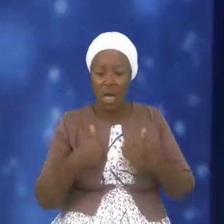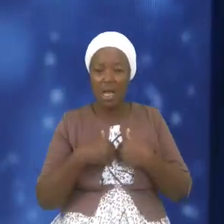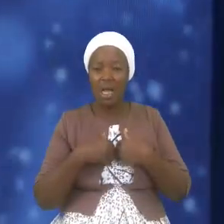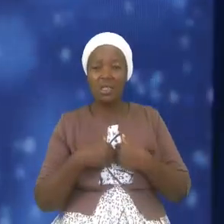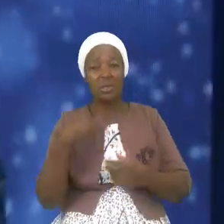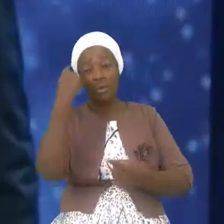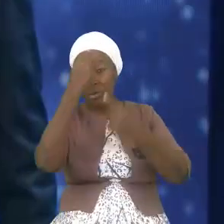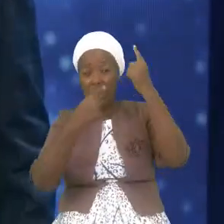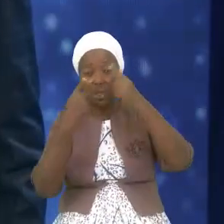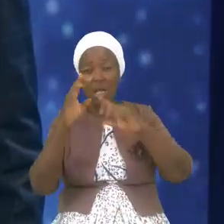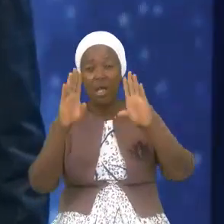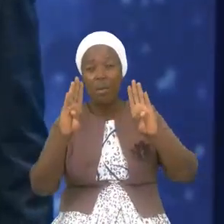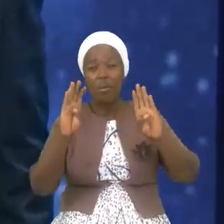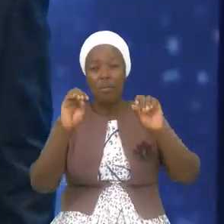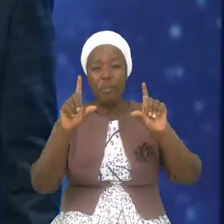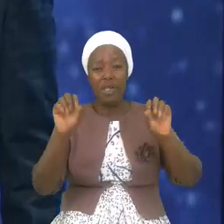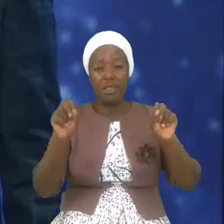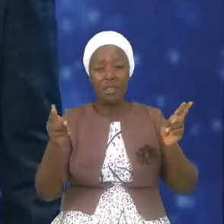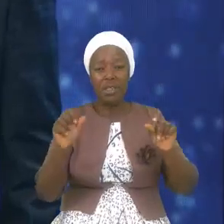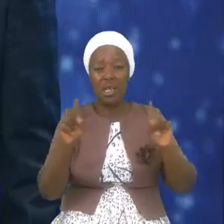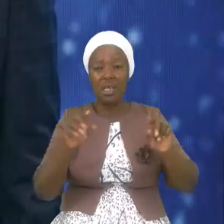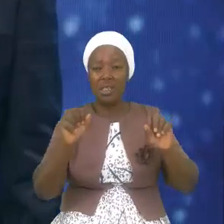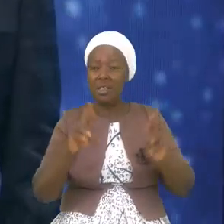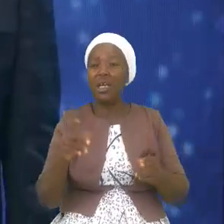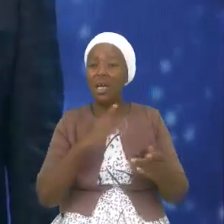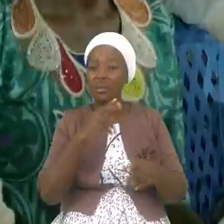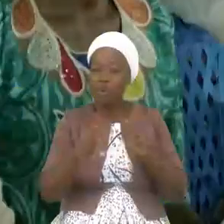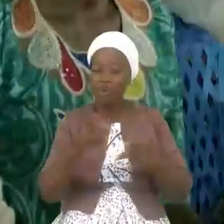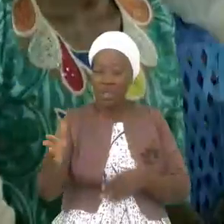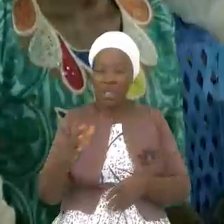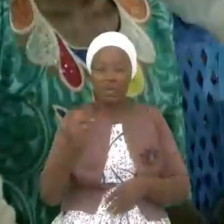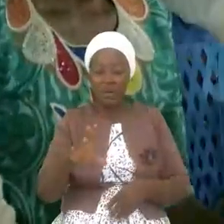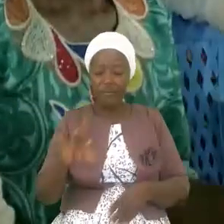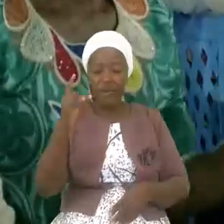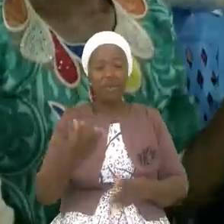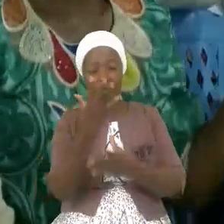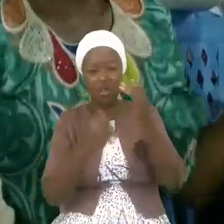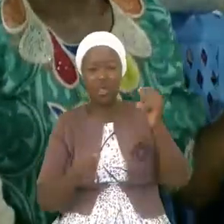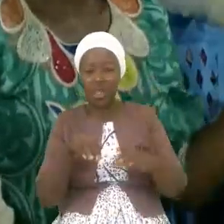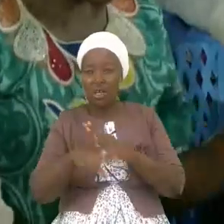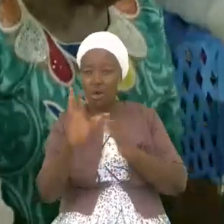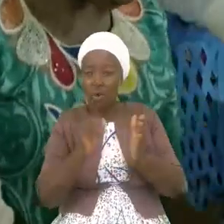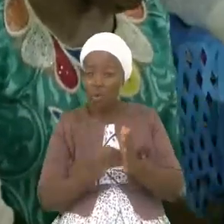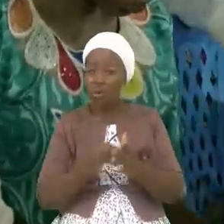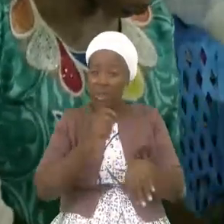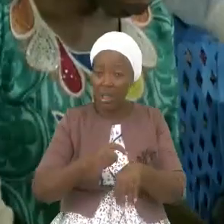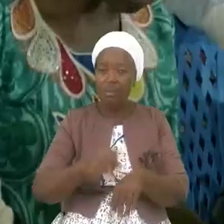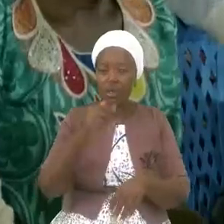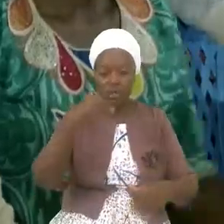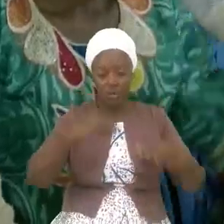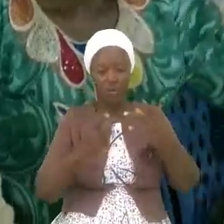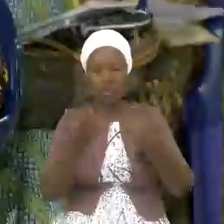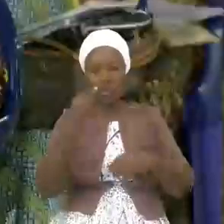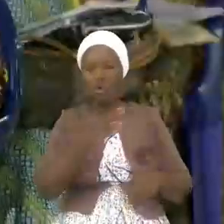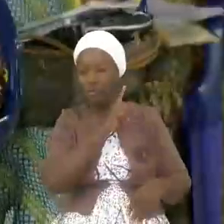wanting. In your own case, the judgment of God will pass away from you. I said, will pass